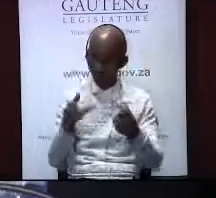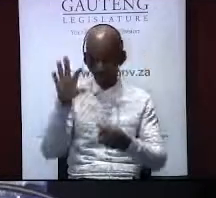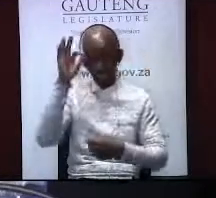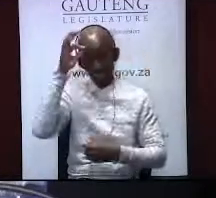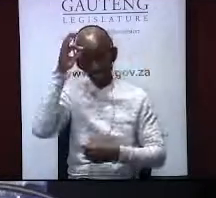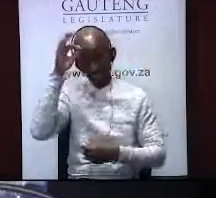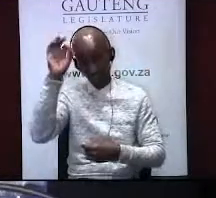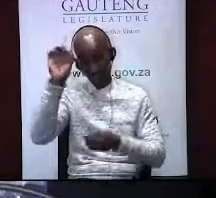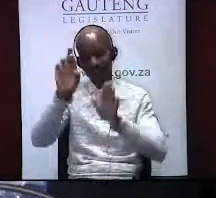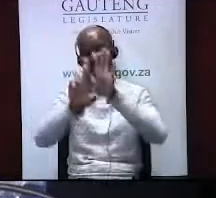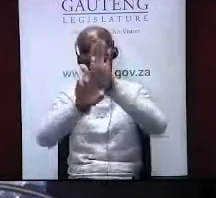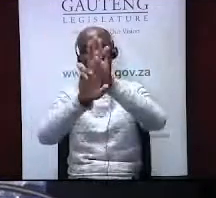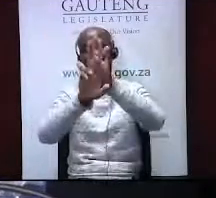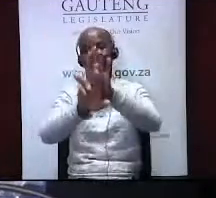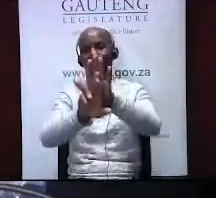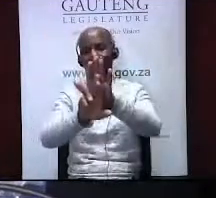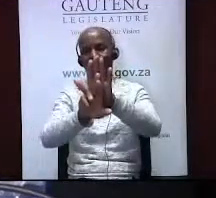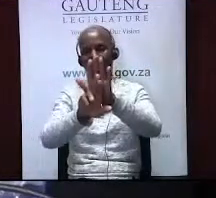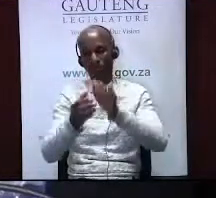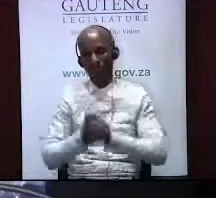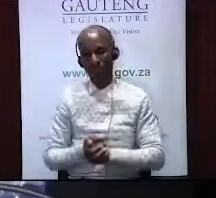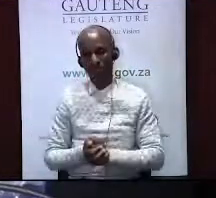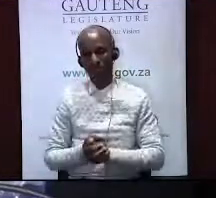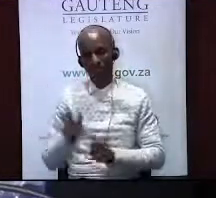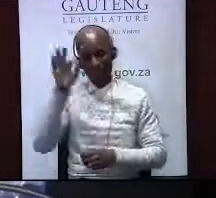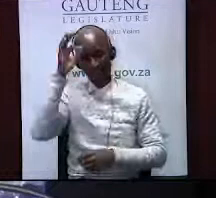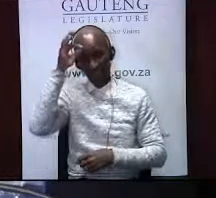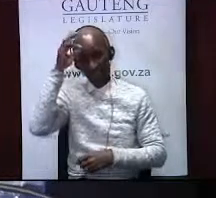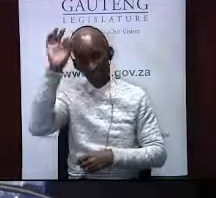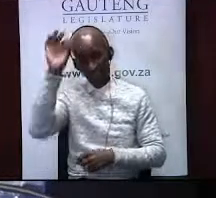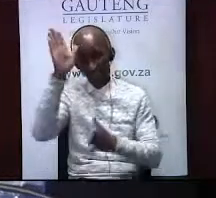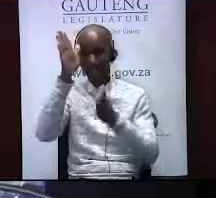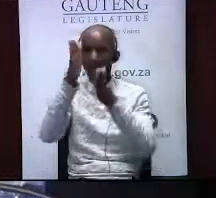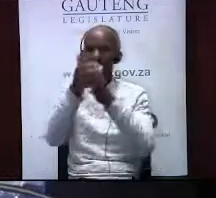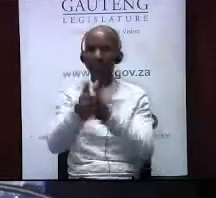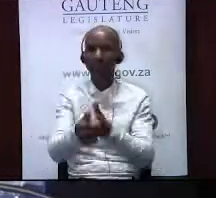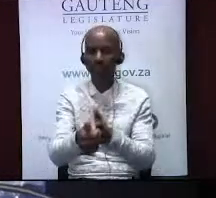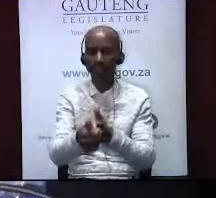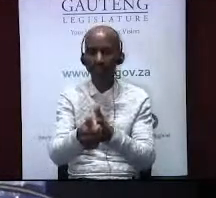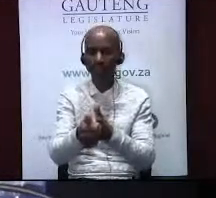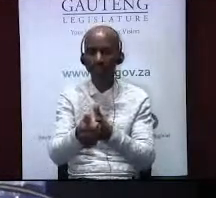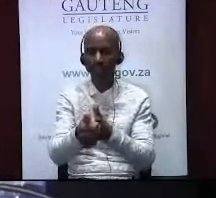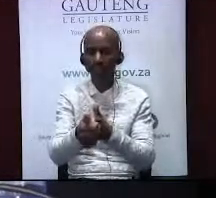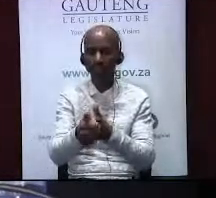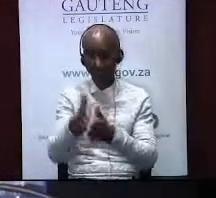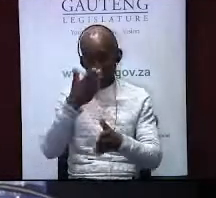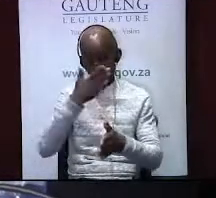government representatives, that the government leaders,